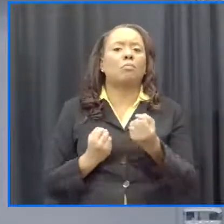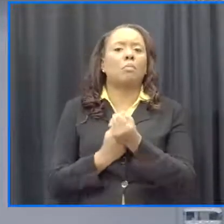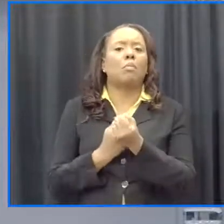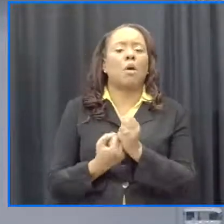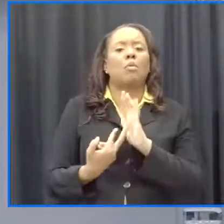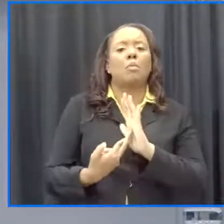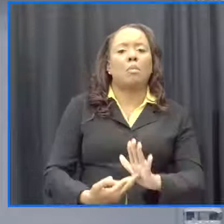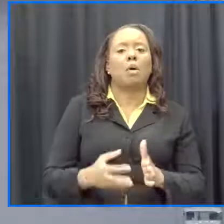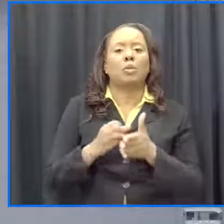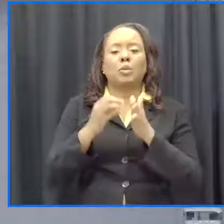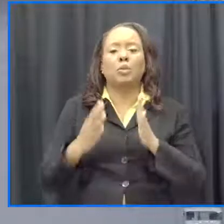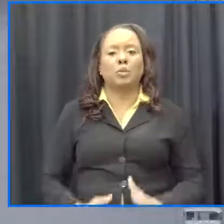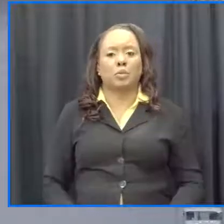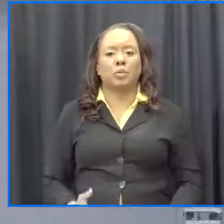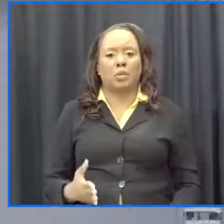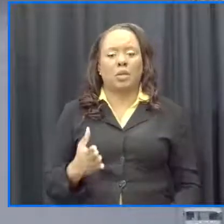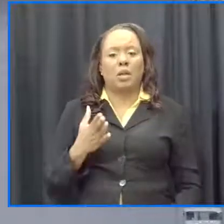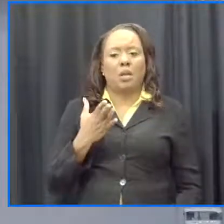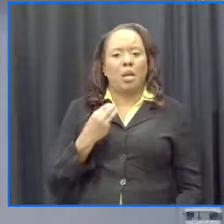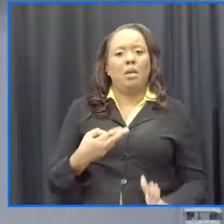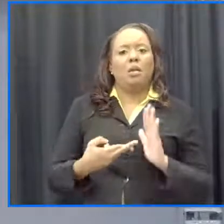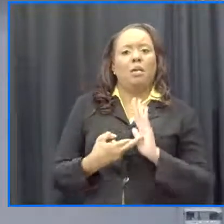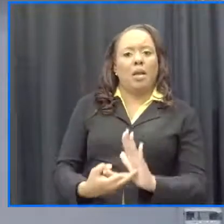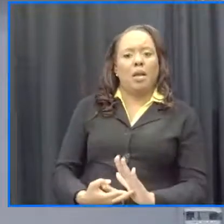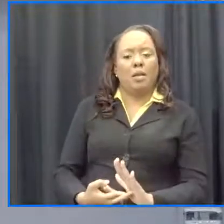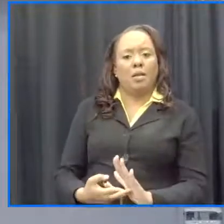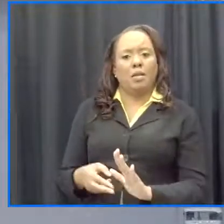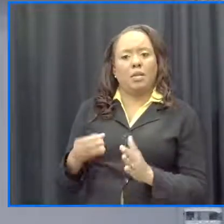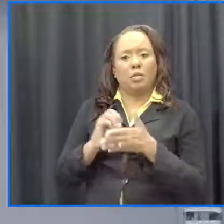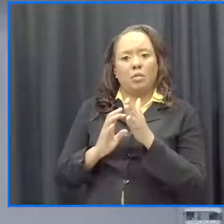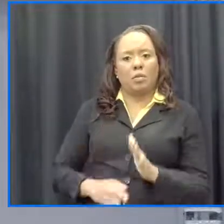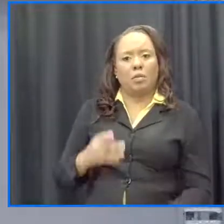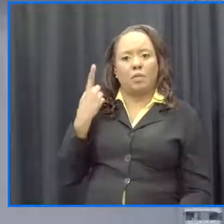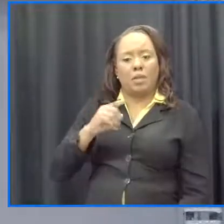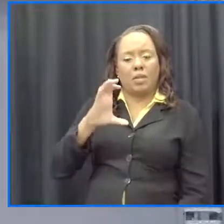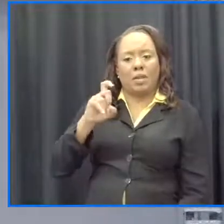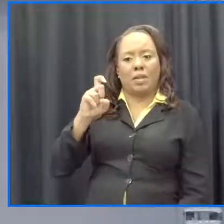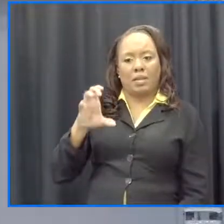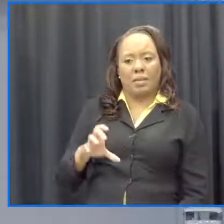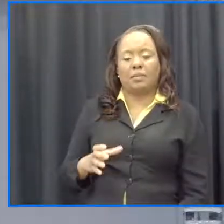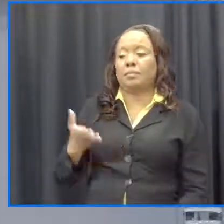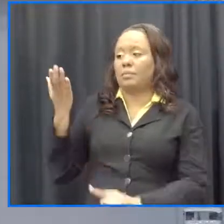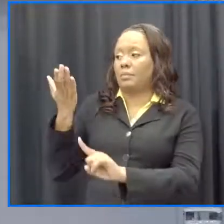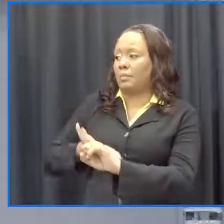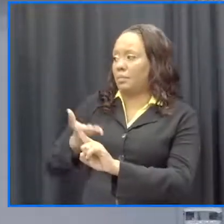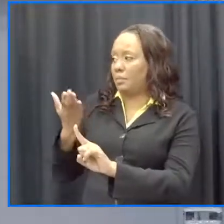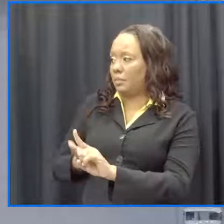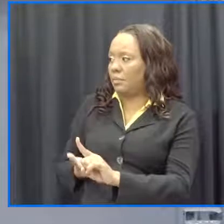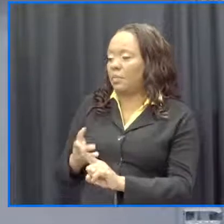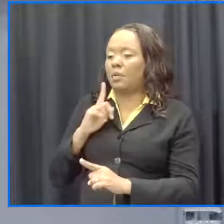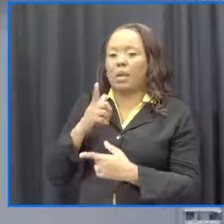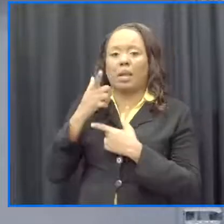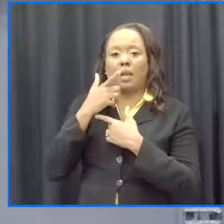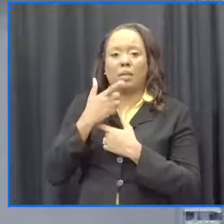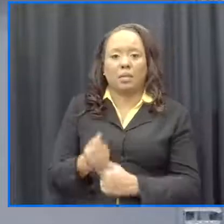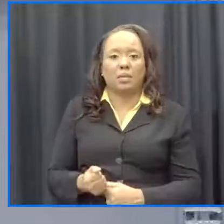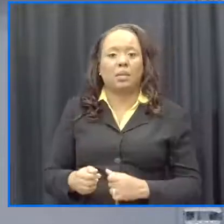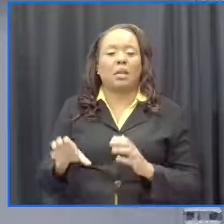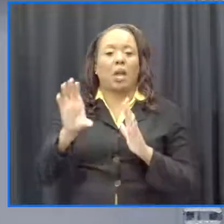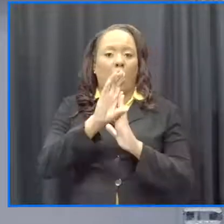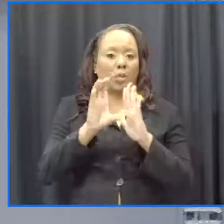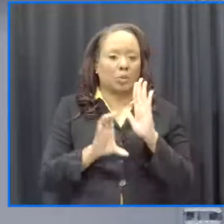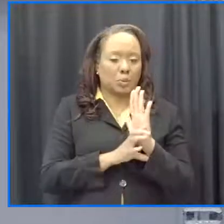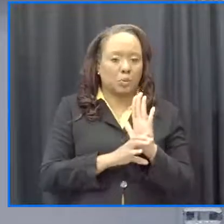his representations to heads of government and the Caribbean Examination Council. Mr. Kothliwala has an active interest